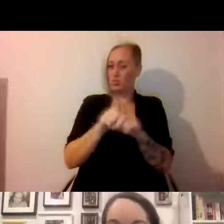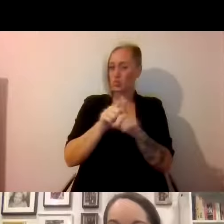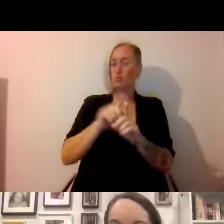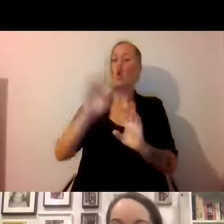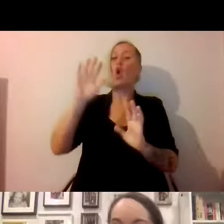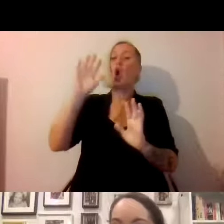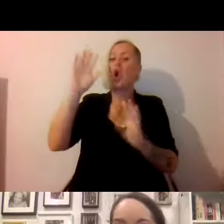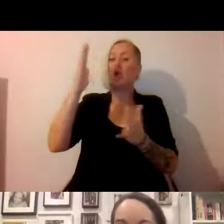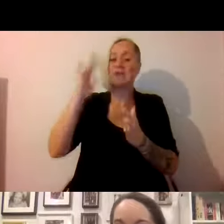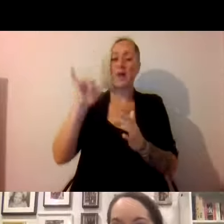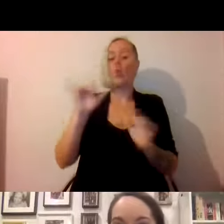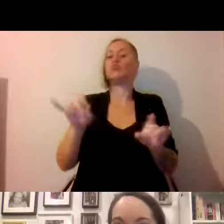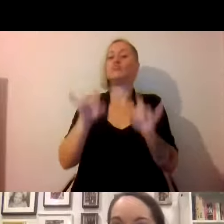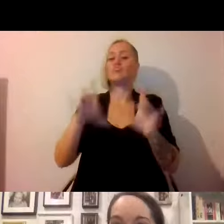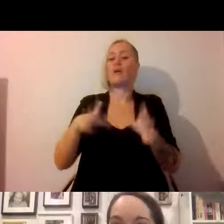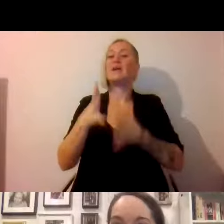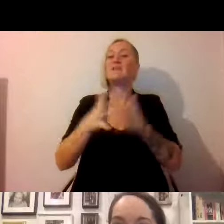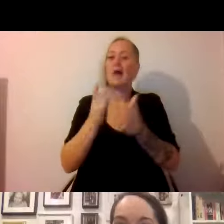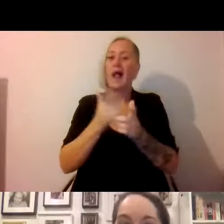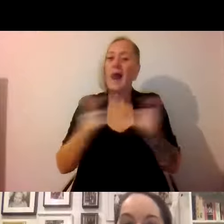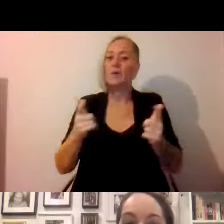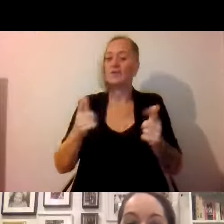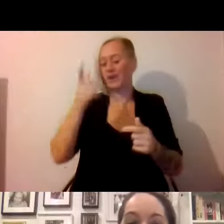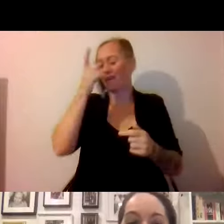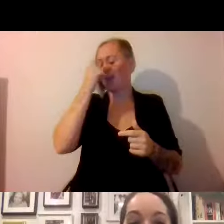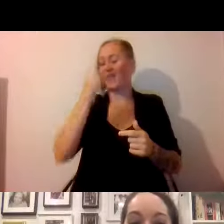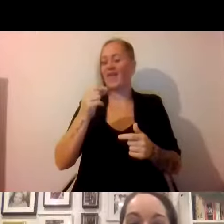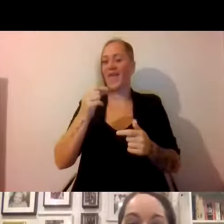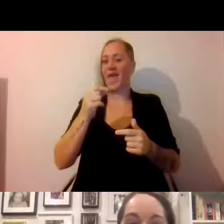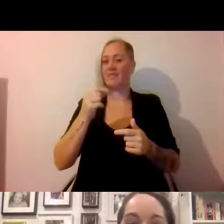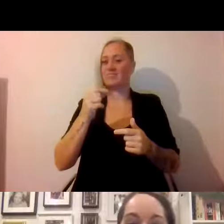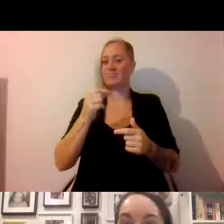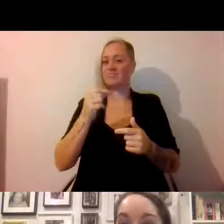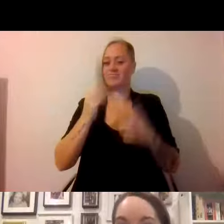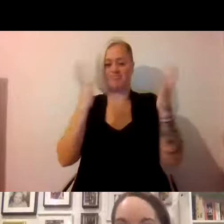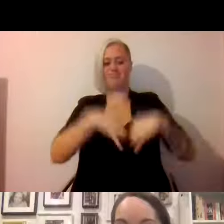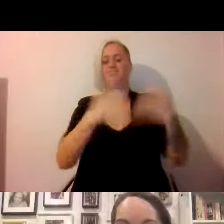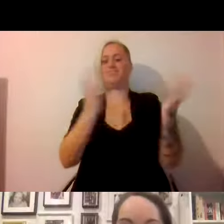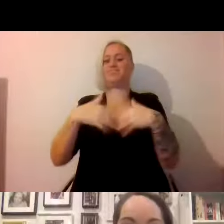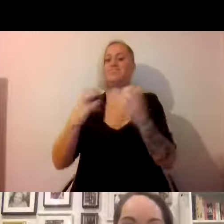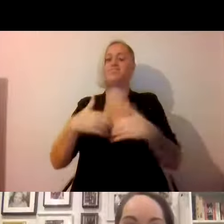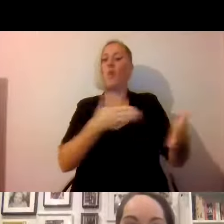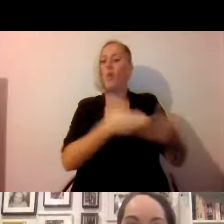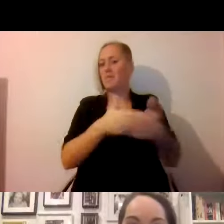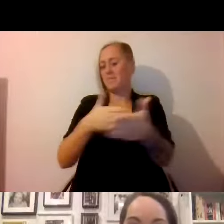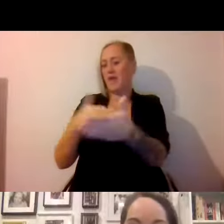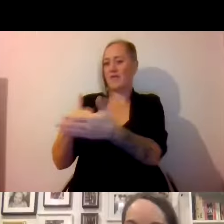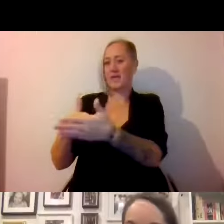is just able to kind of cut through a lot of these barriers. So it's a really handy tool.